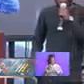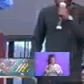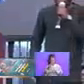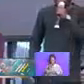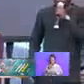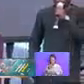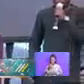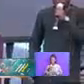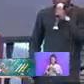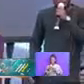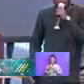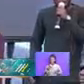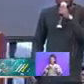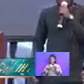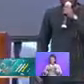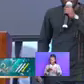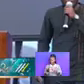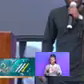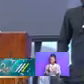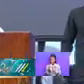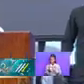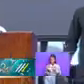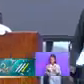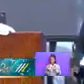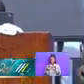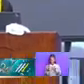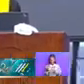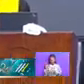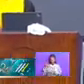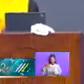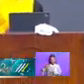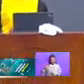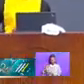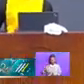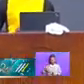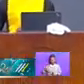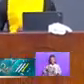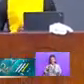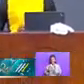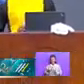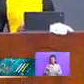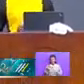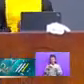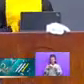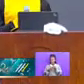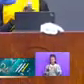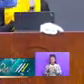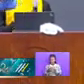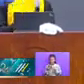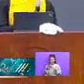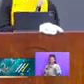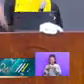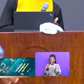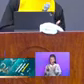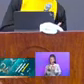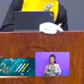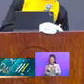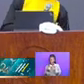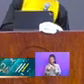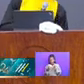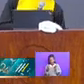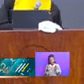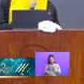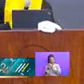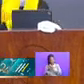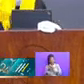man and your wife is not here you can come and stand and if your wife is here and the husband is here come